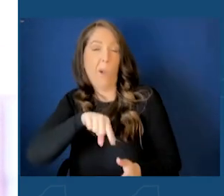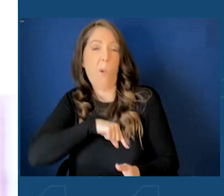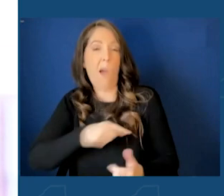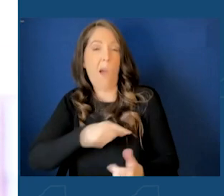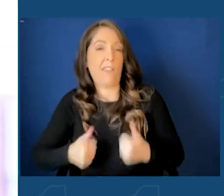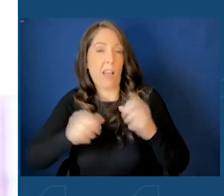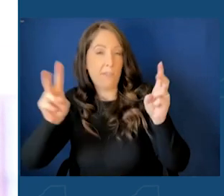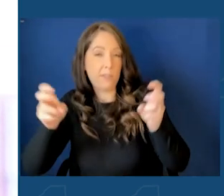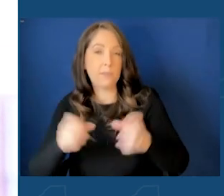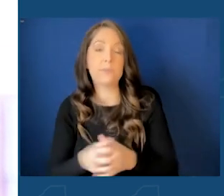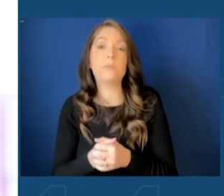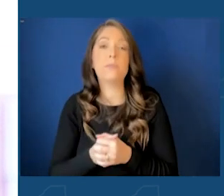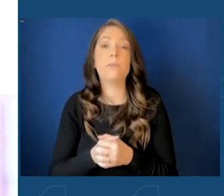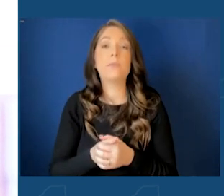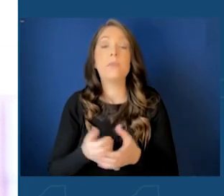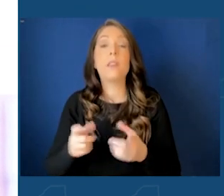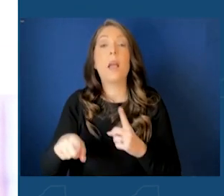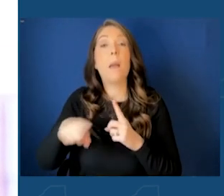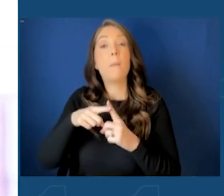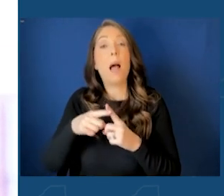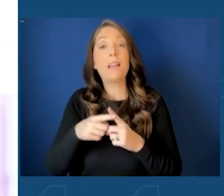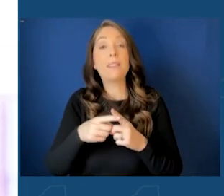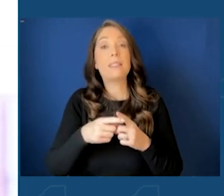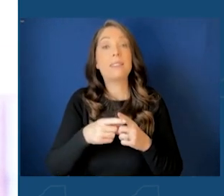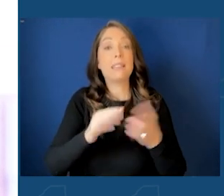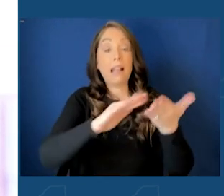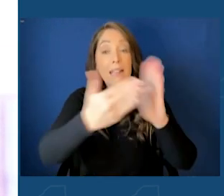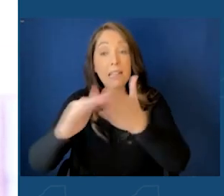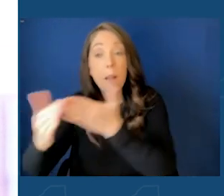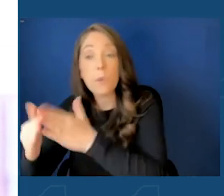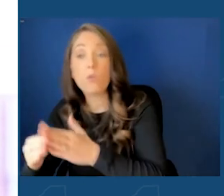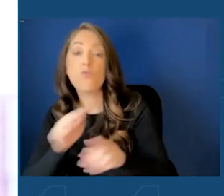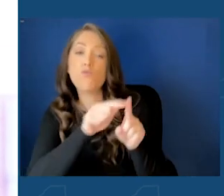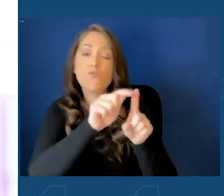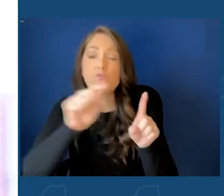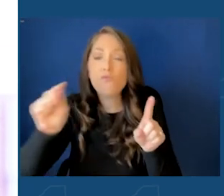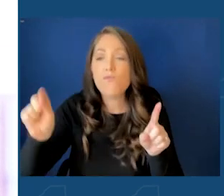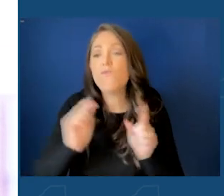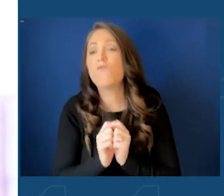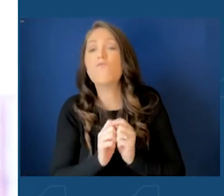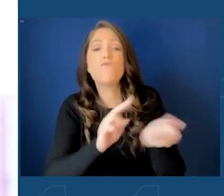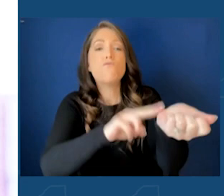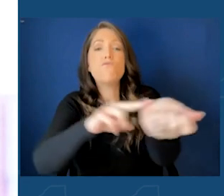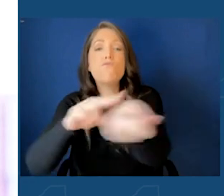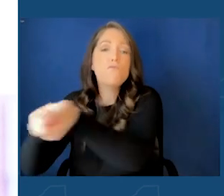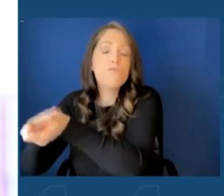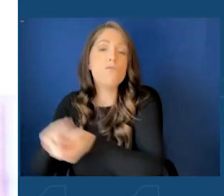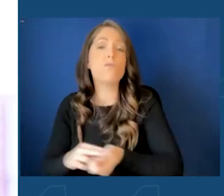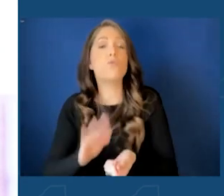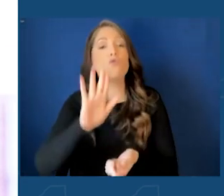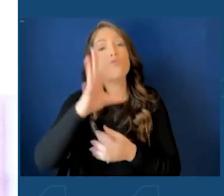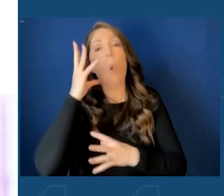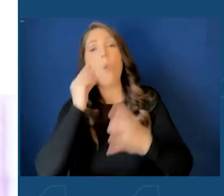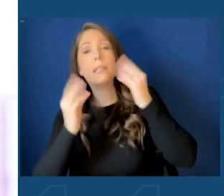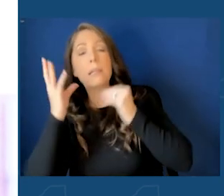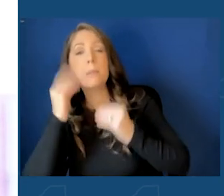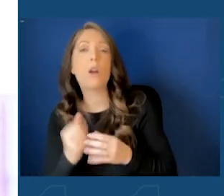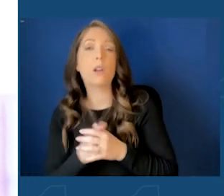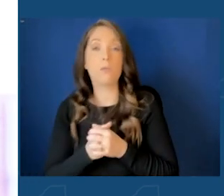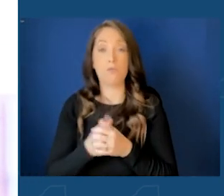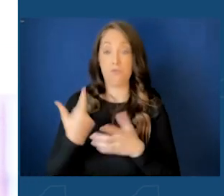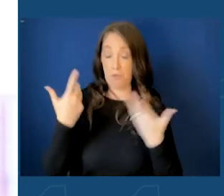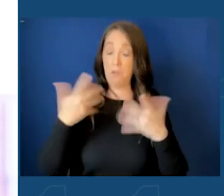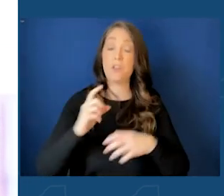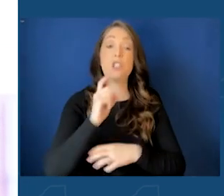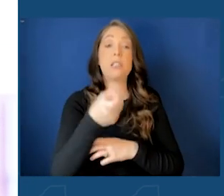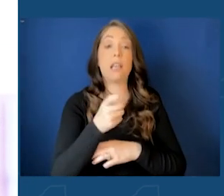allowed them to rate the experience they were having, right, Jano? They actually gave scorecards to the projects, and the people